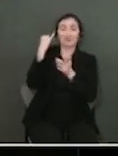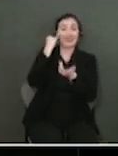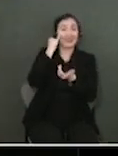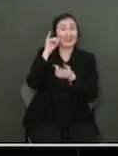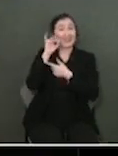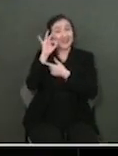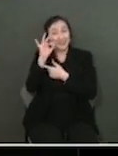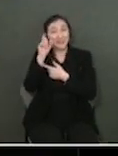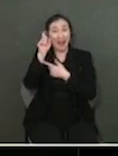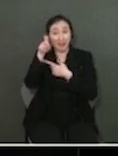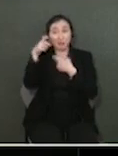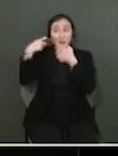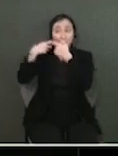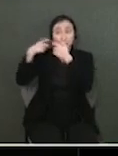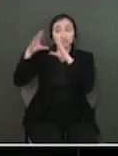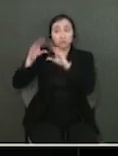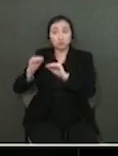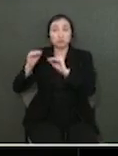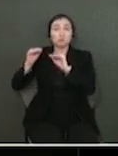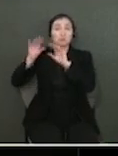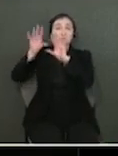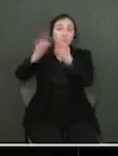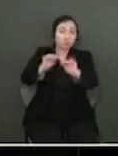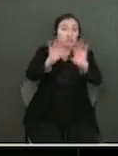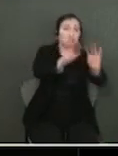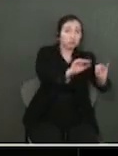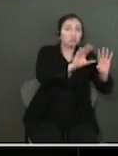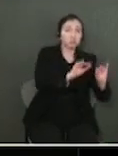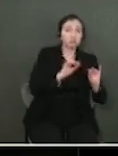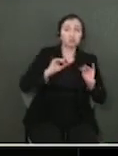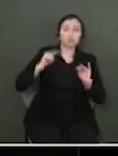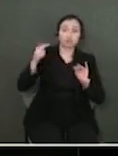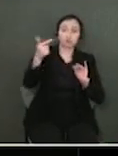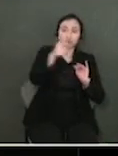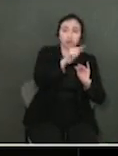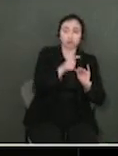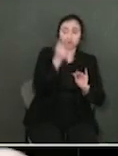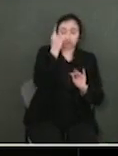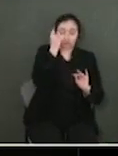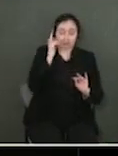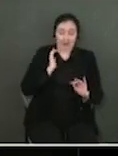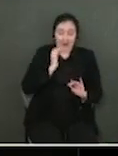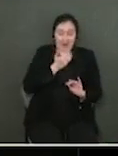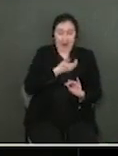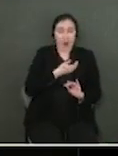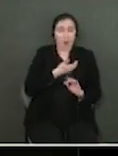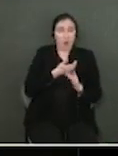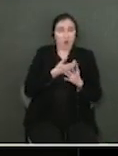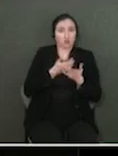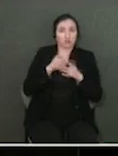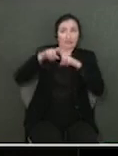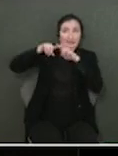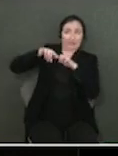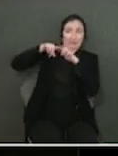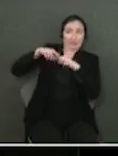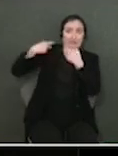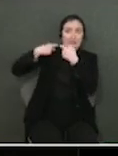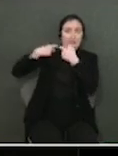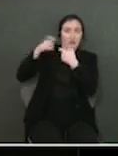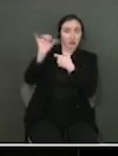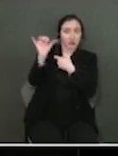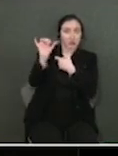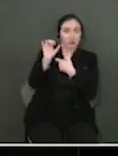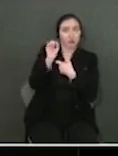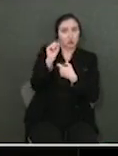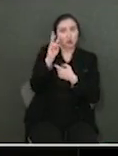to shed load, SAWS is their biggest customer, so they're going to look at us. But for our public, they need to know that we've already